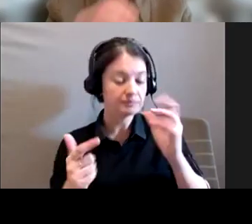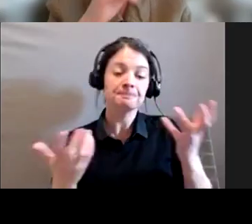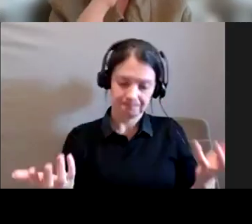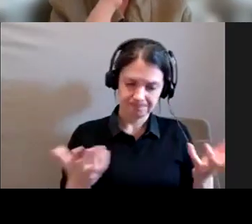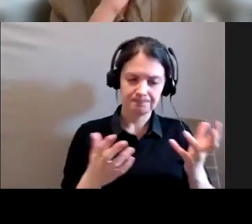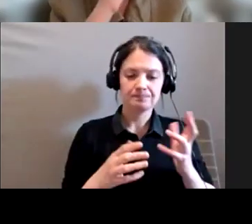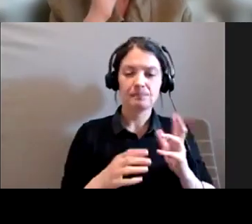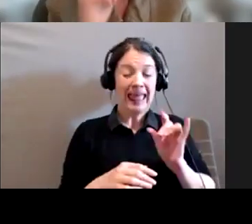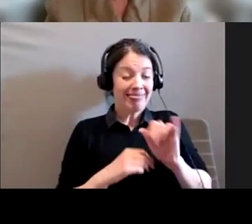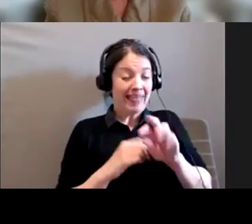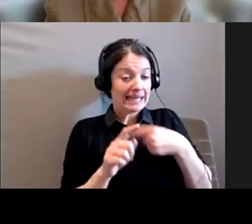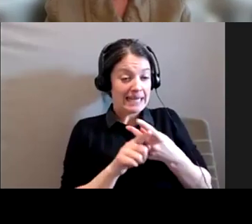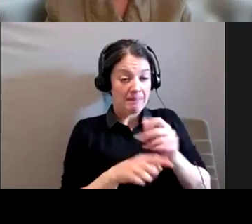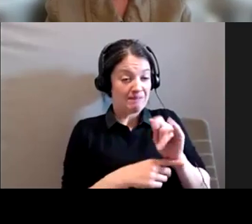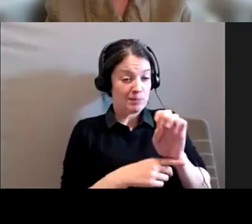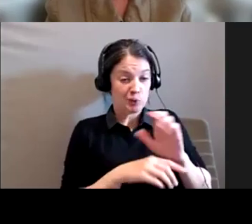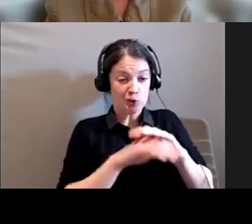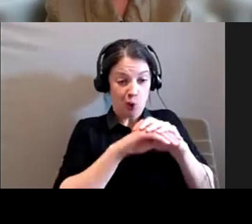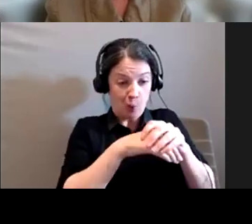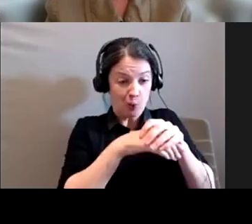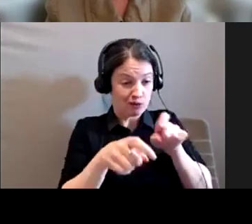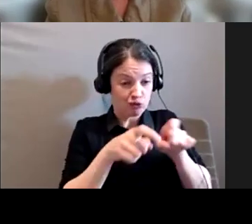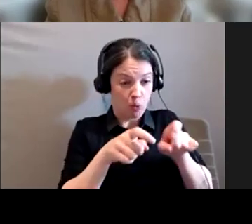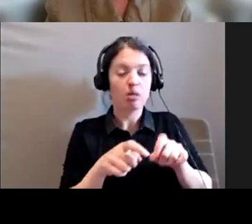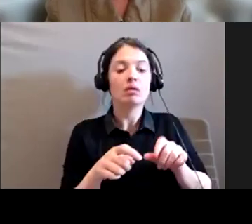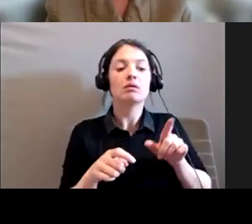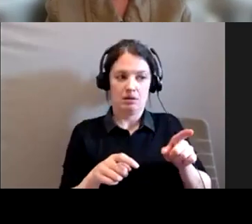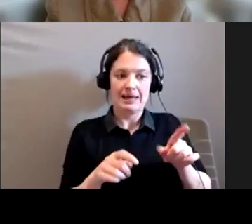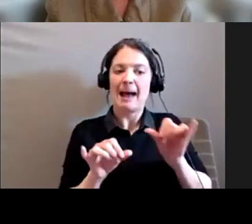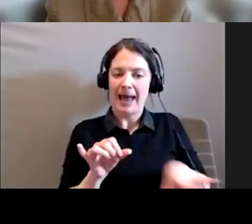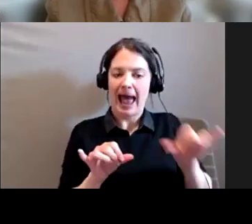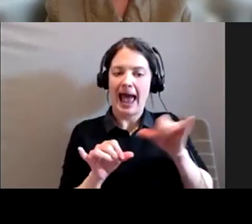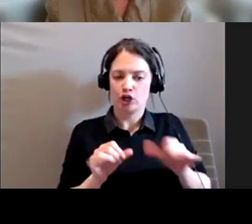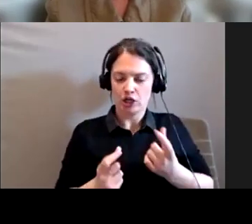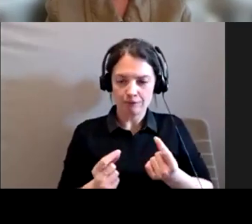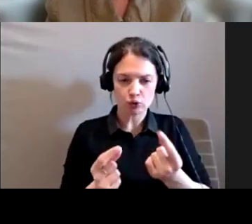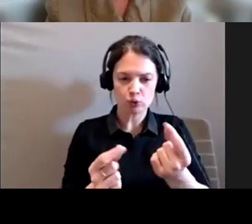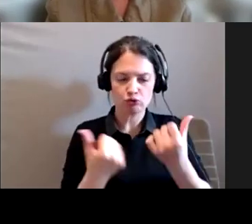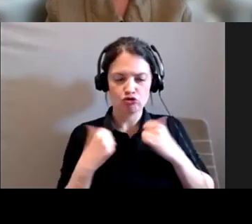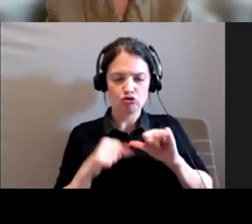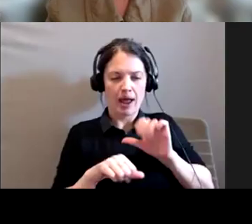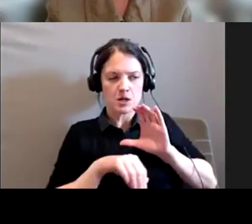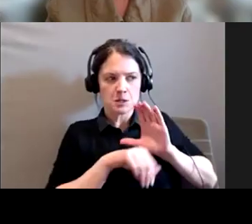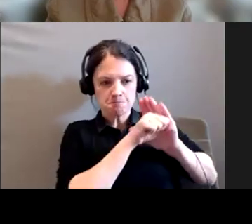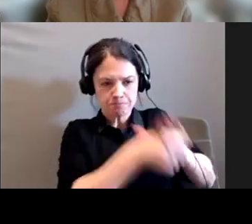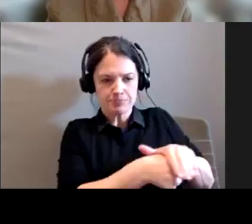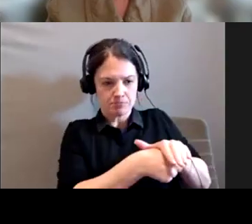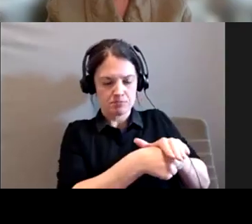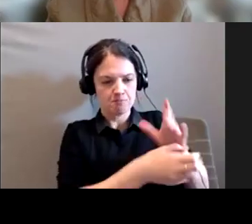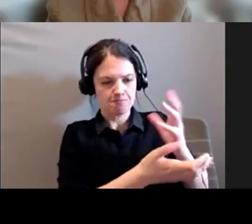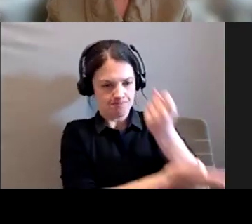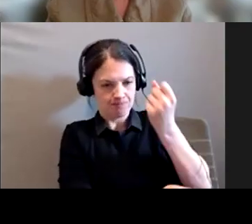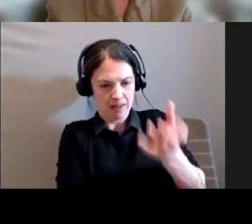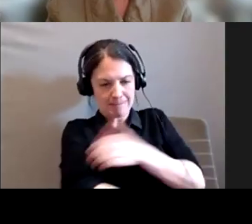thing, and that's a pattern of conduct used to dominate another person. It's not a catch-all for every other form